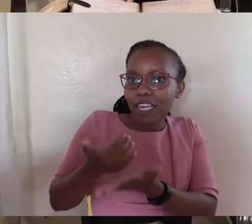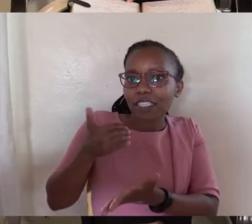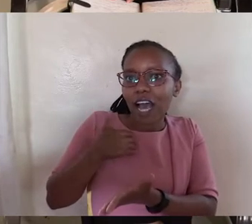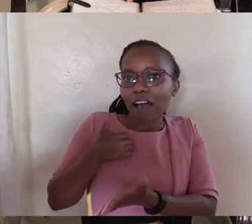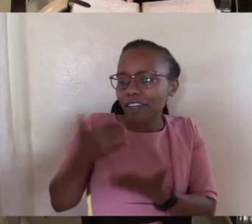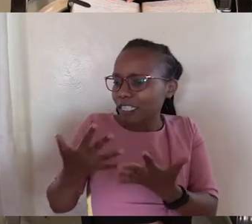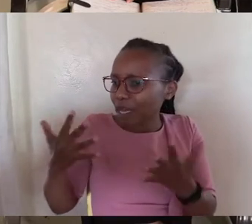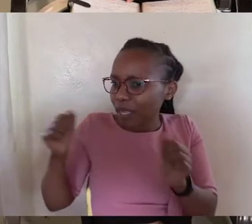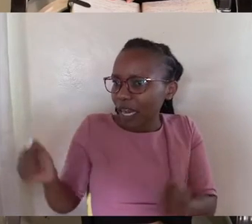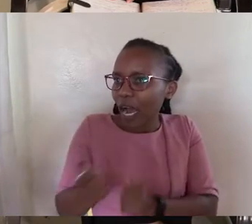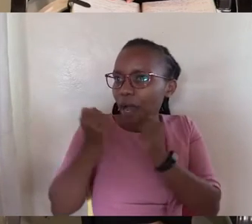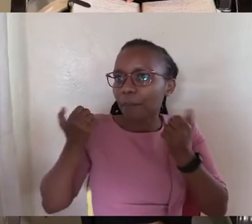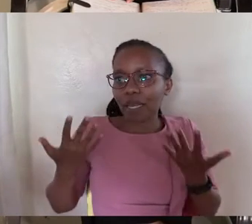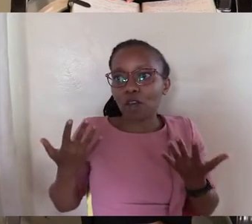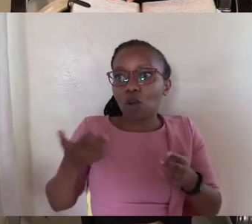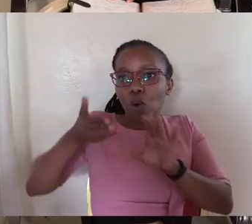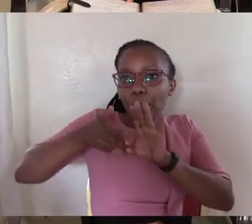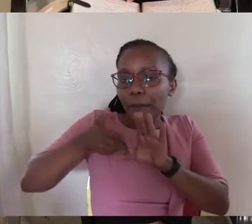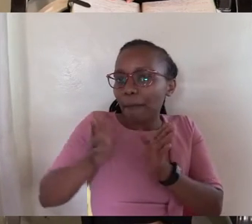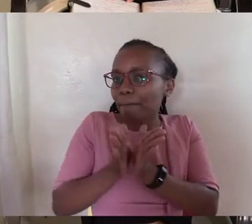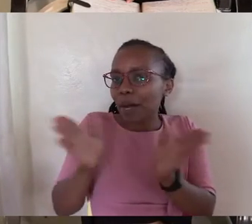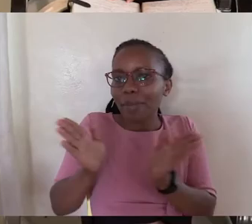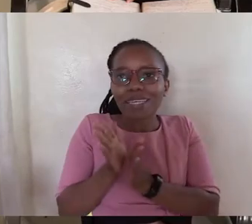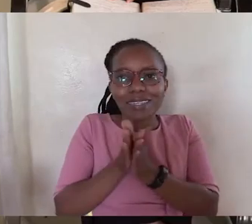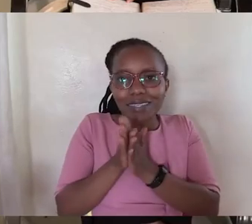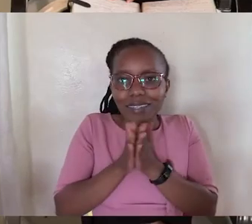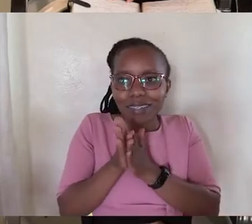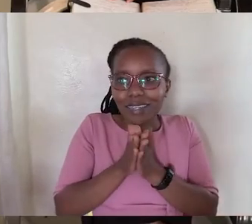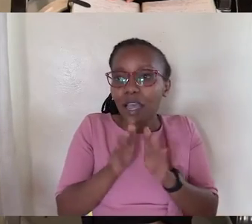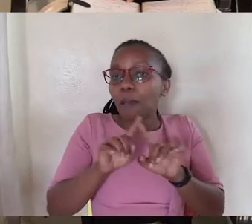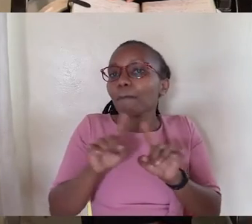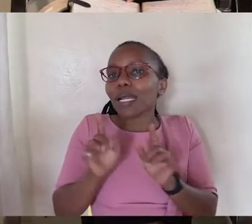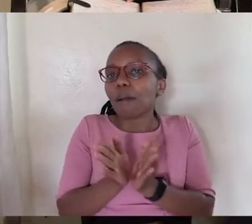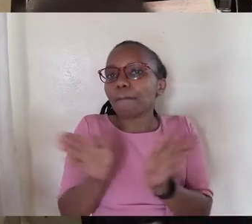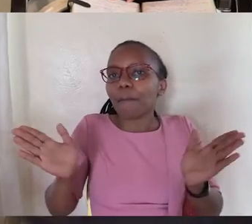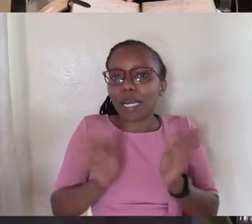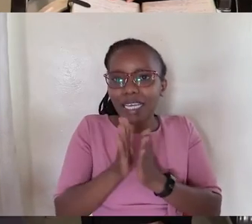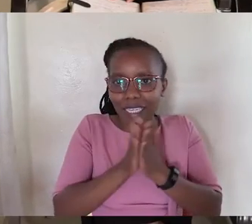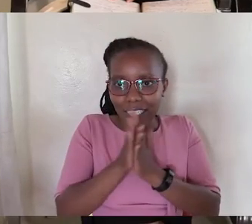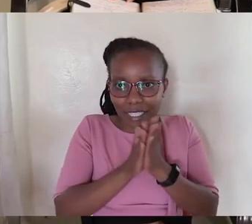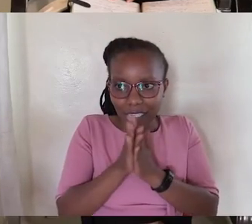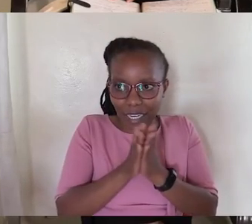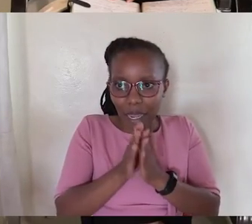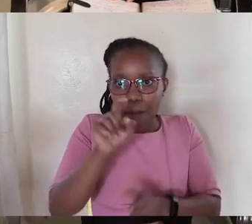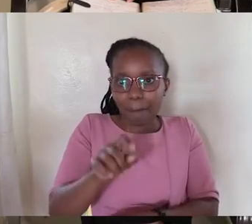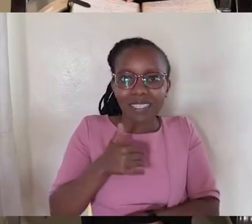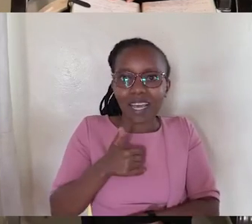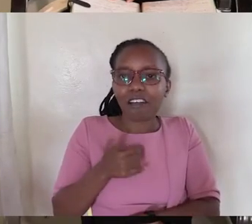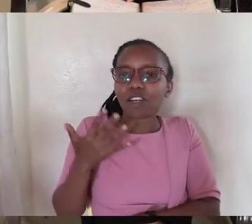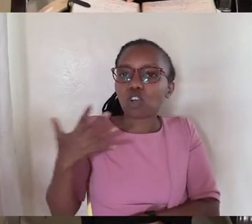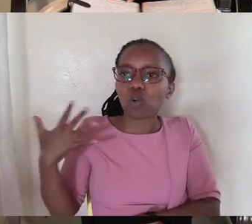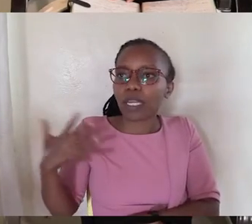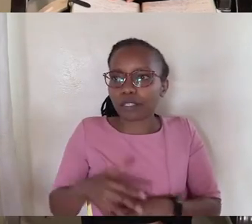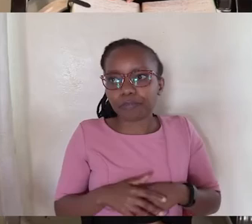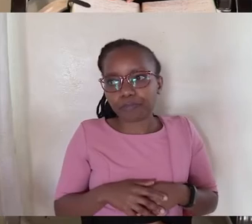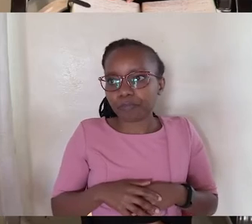to me. So we even participated in a public interest litigation. But the public interest litigation, you have to have documents that will hold